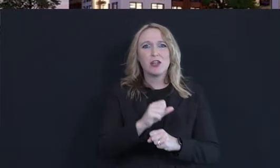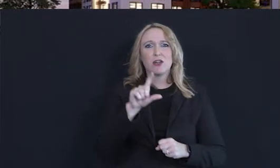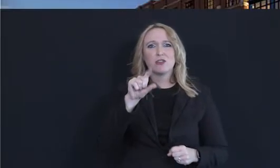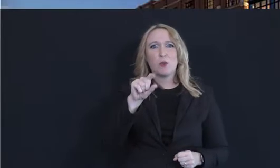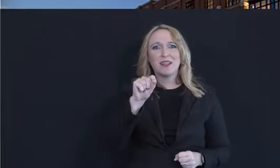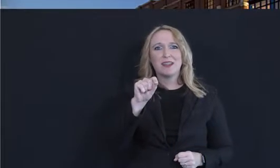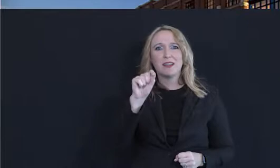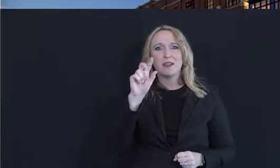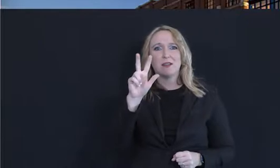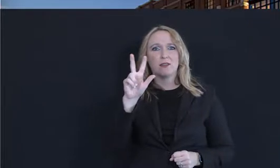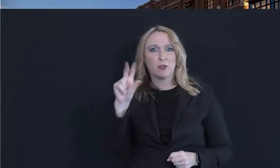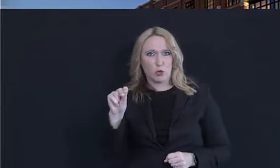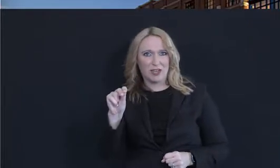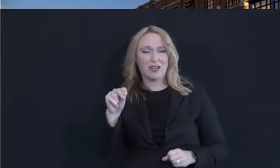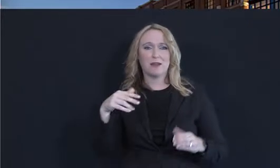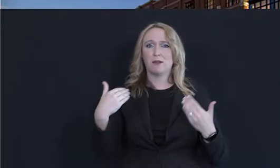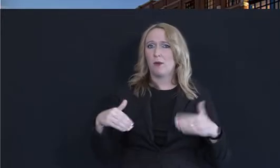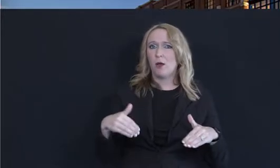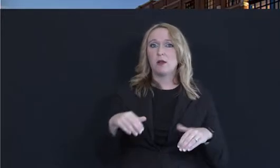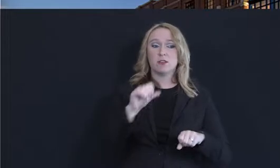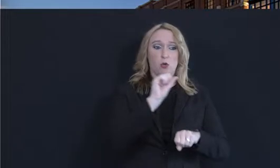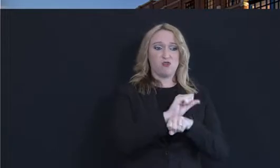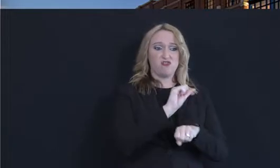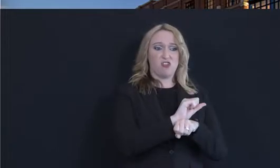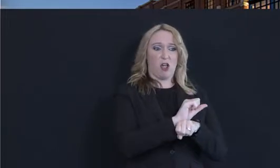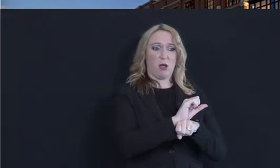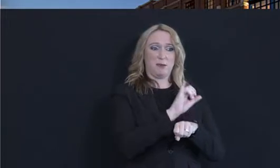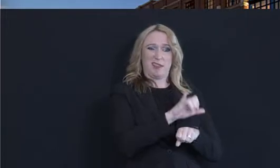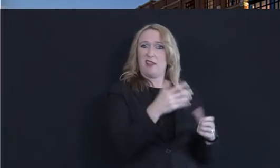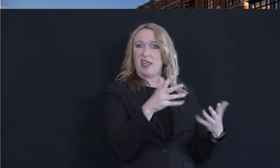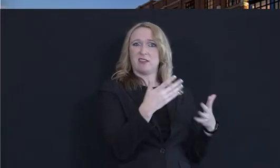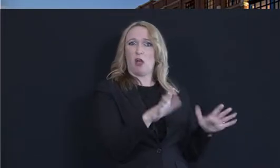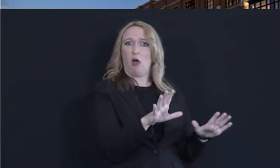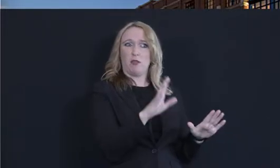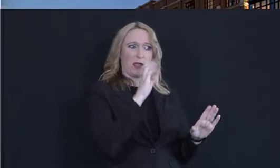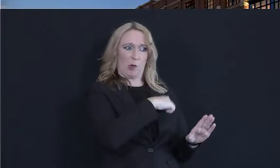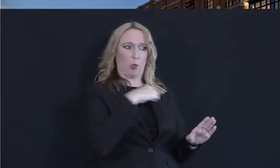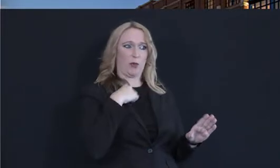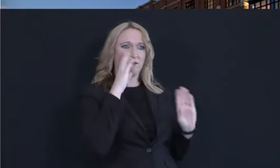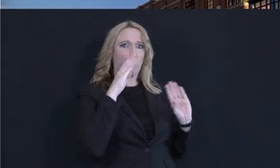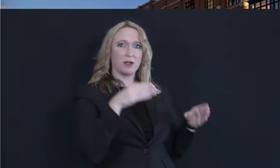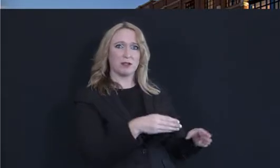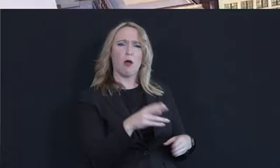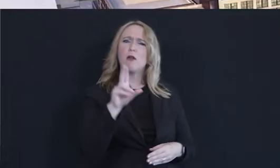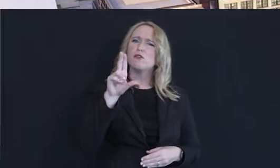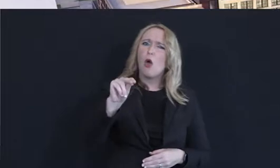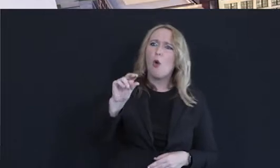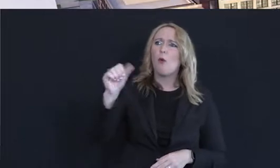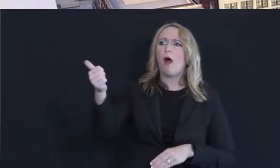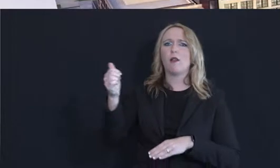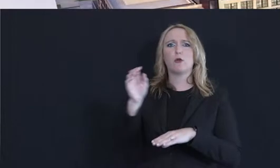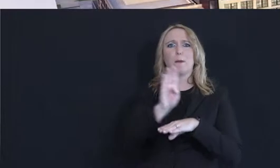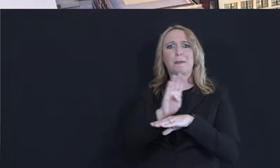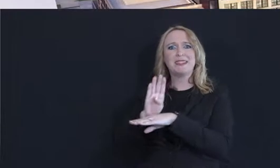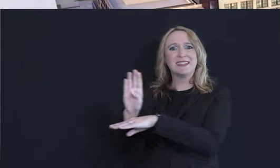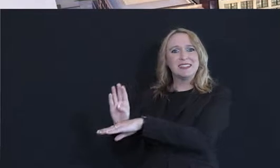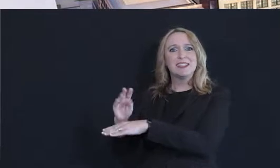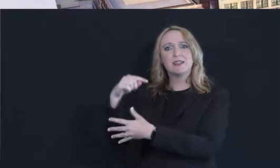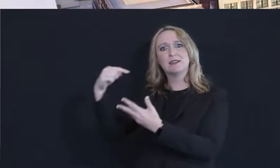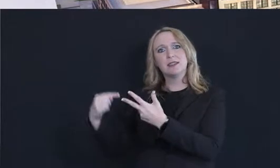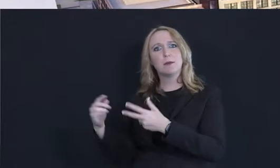this is not just about jobs it's about discovering the next American Airlines or Lockheed Martin or Alcon or